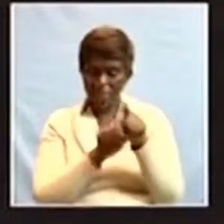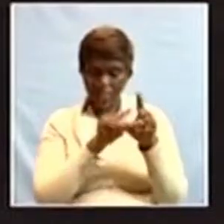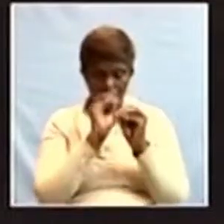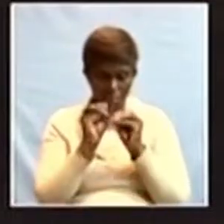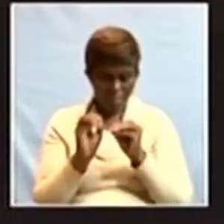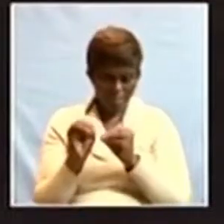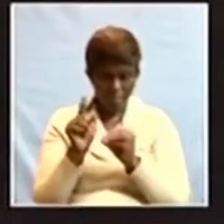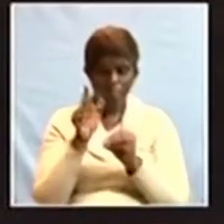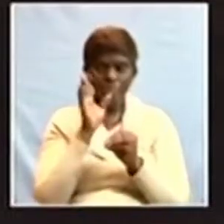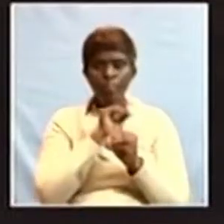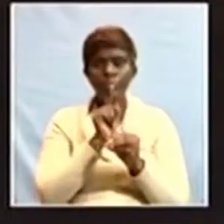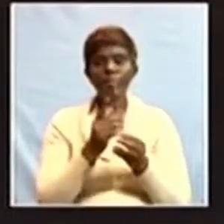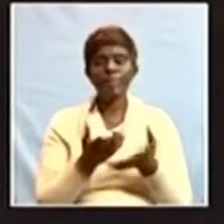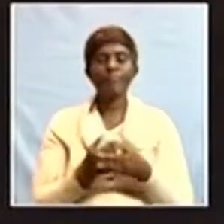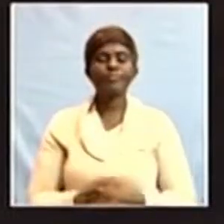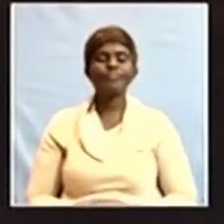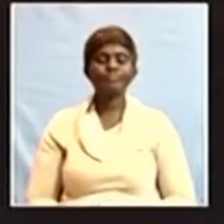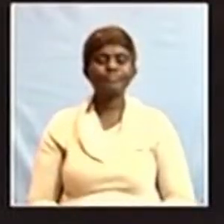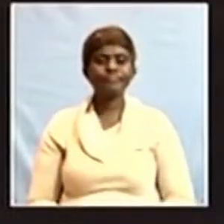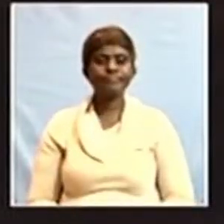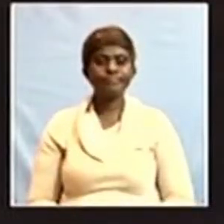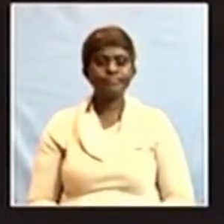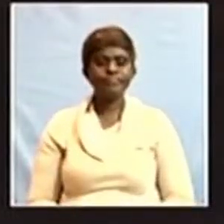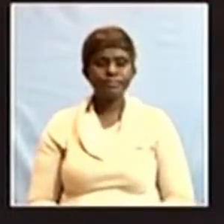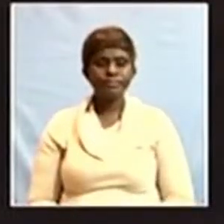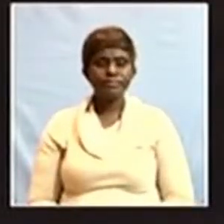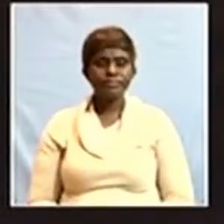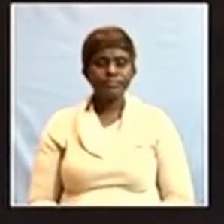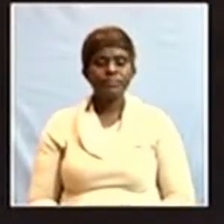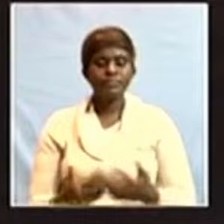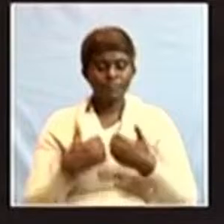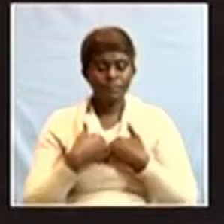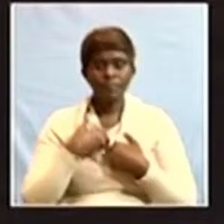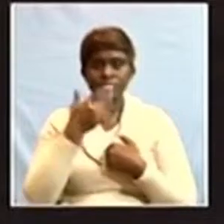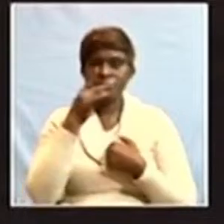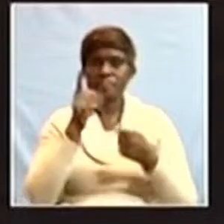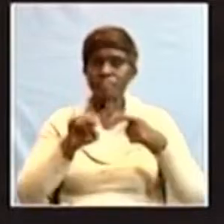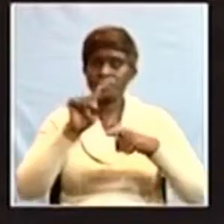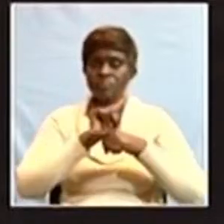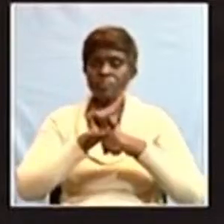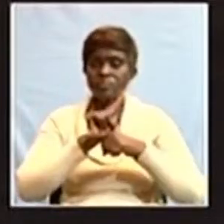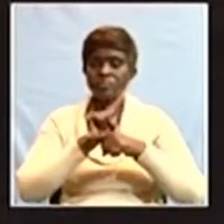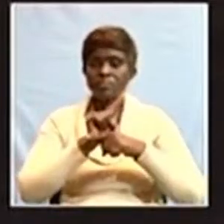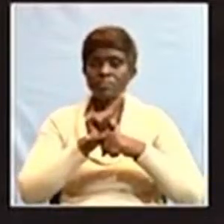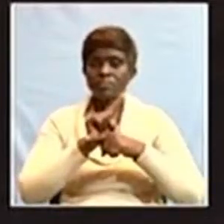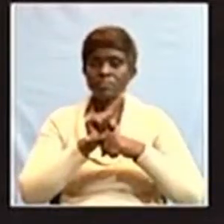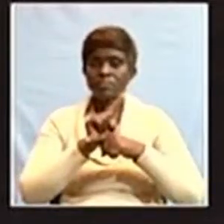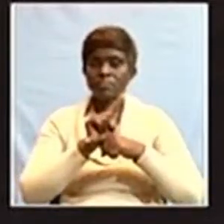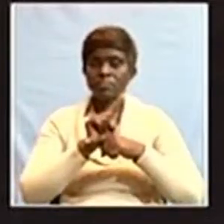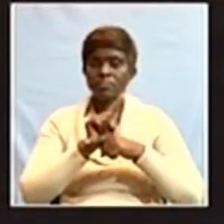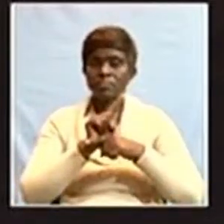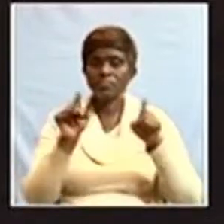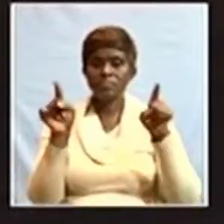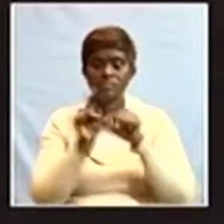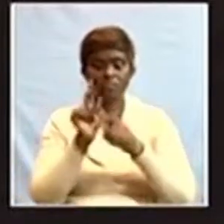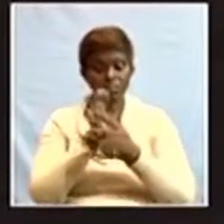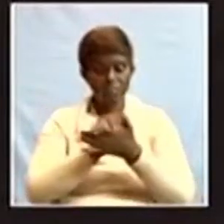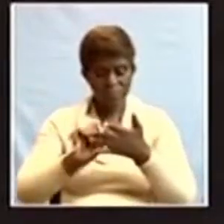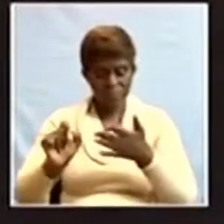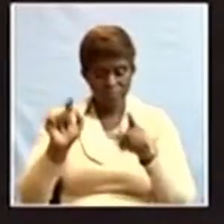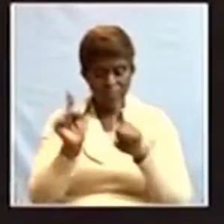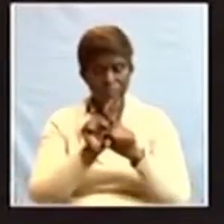them in. In fact, we are very lucky today. We are in same handwriting,